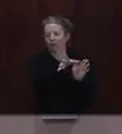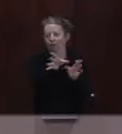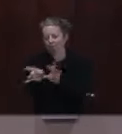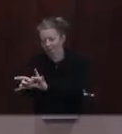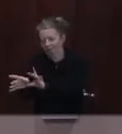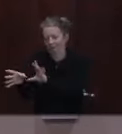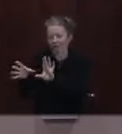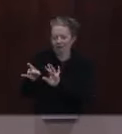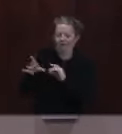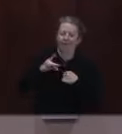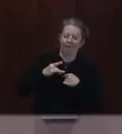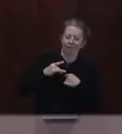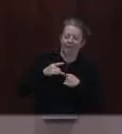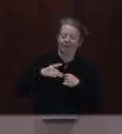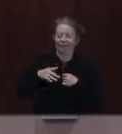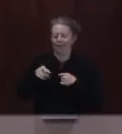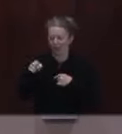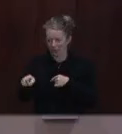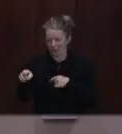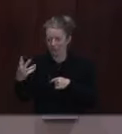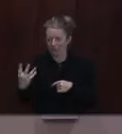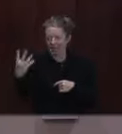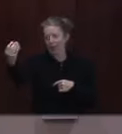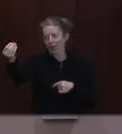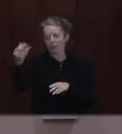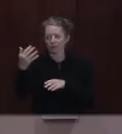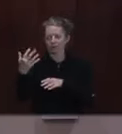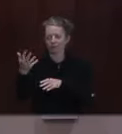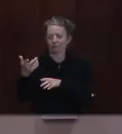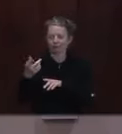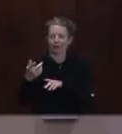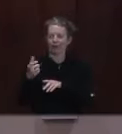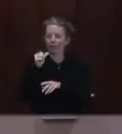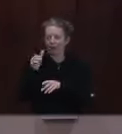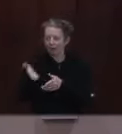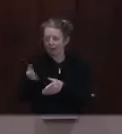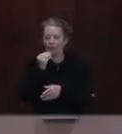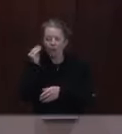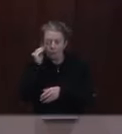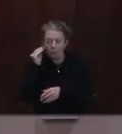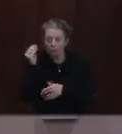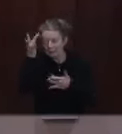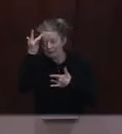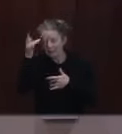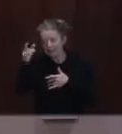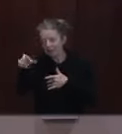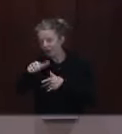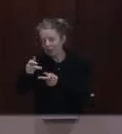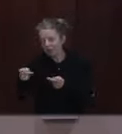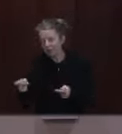house? You know, but then eventually we're going to gather together, and so we just have to be really careful. But